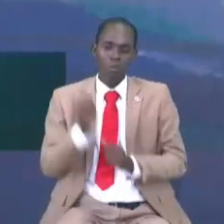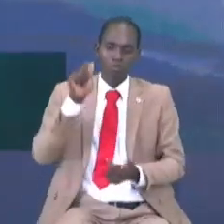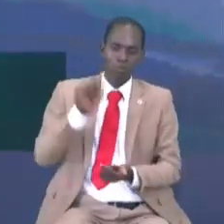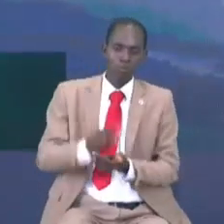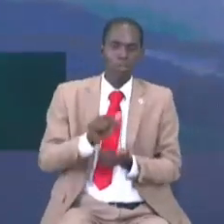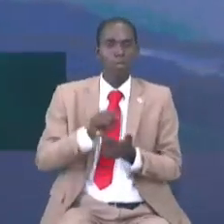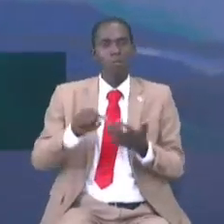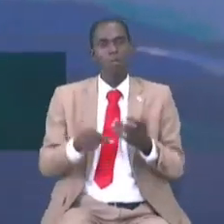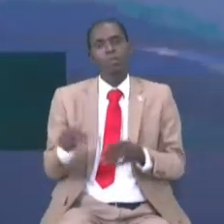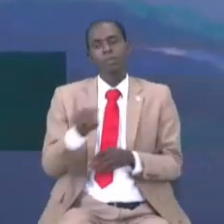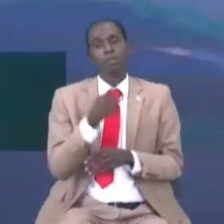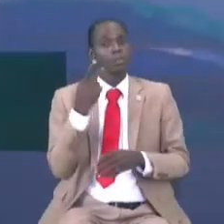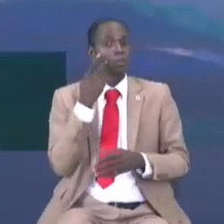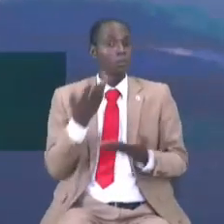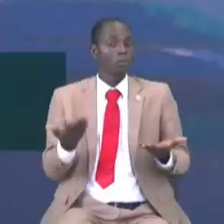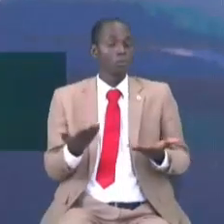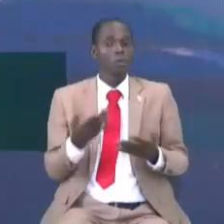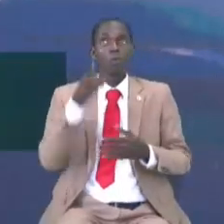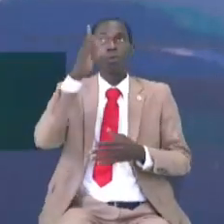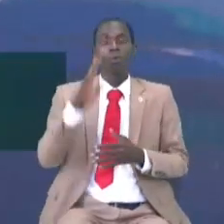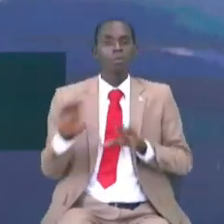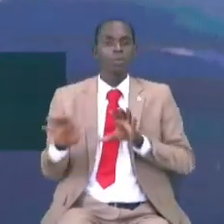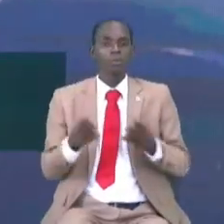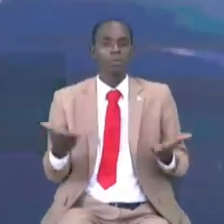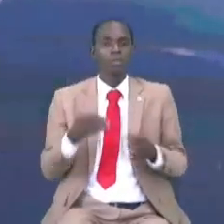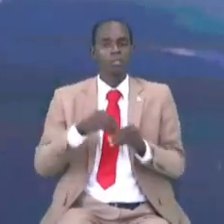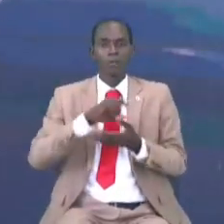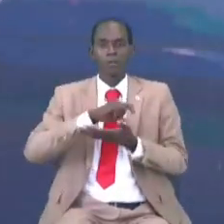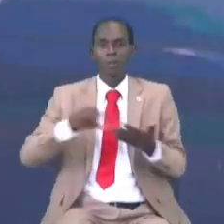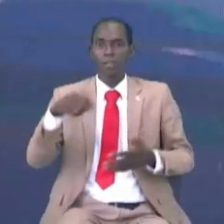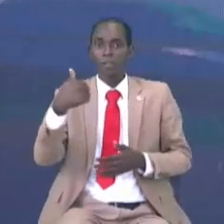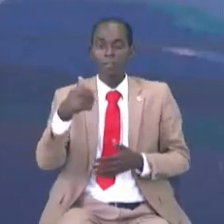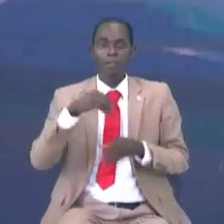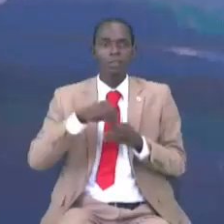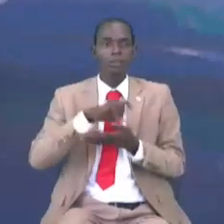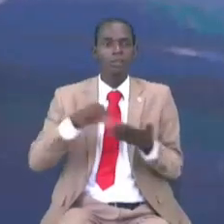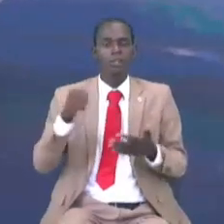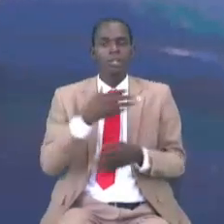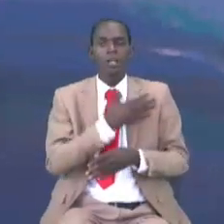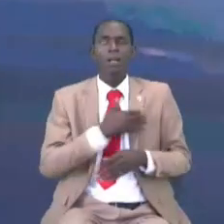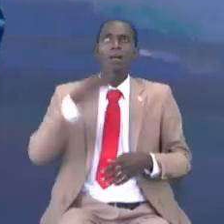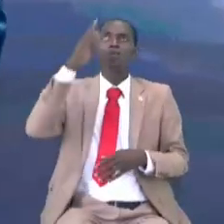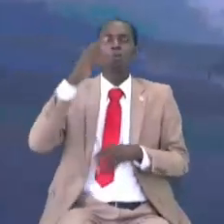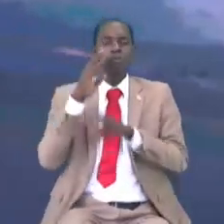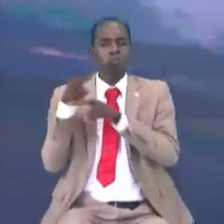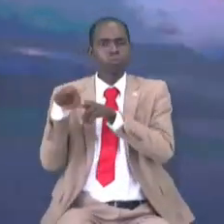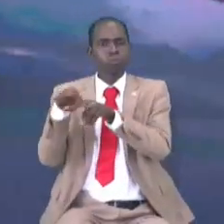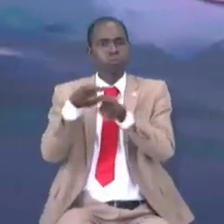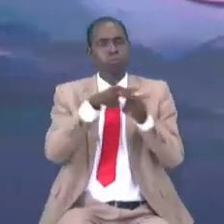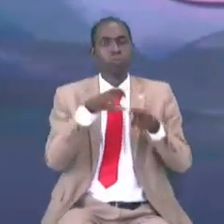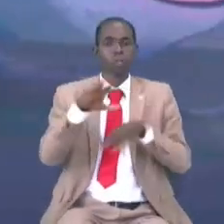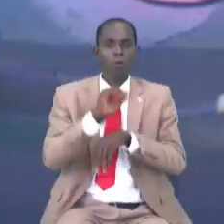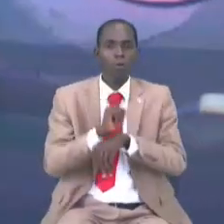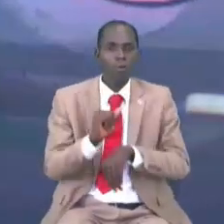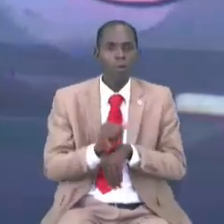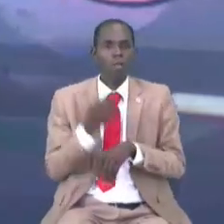10, it says, and God saw their works. He saw their repentance. He saw their turning around. He saw